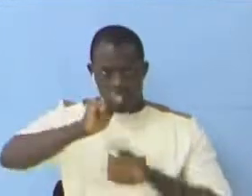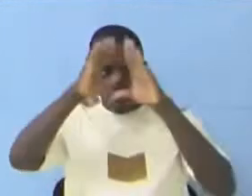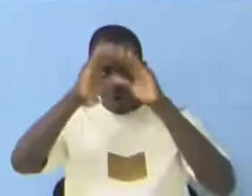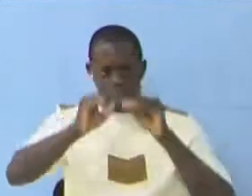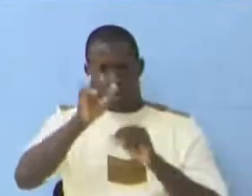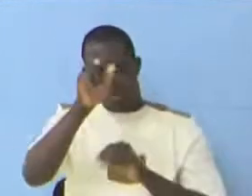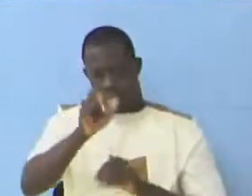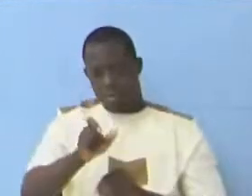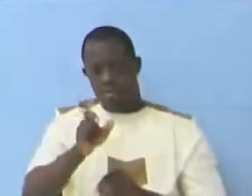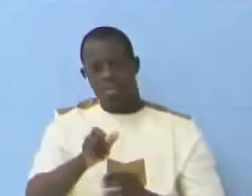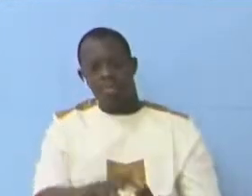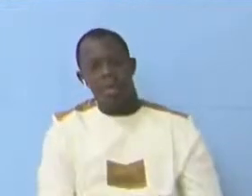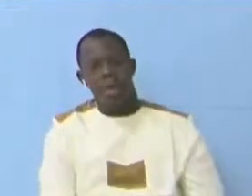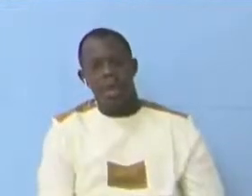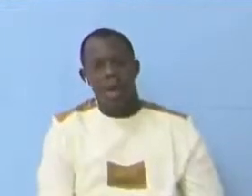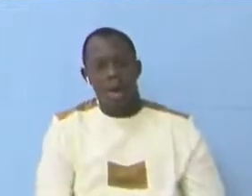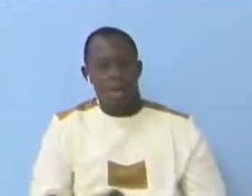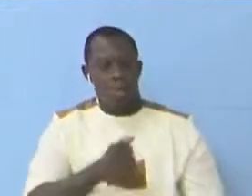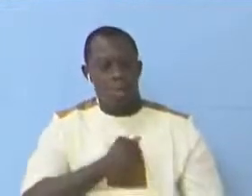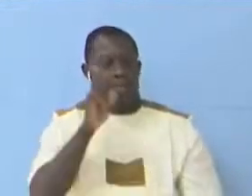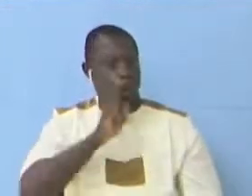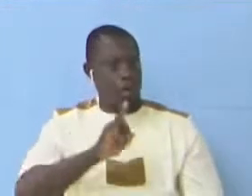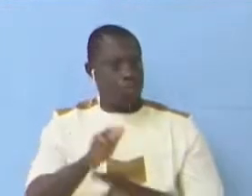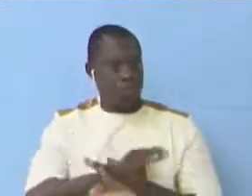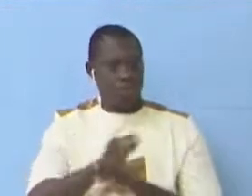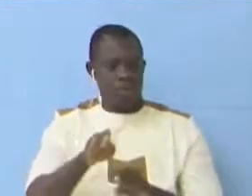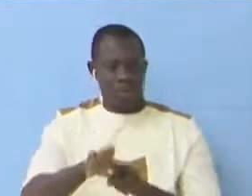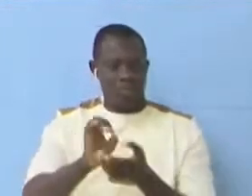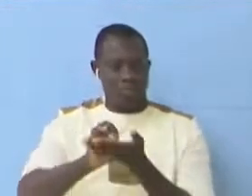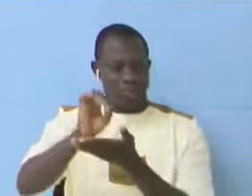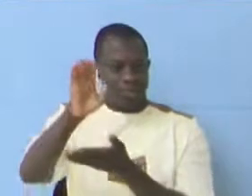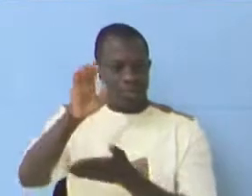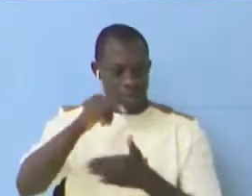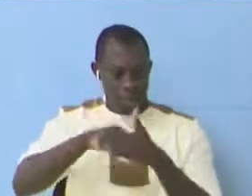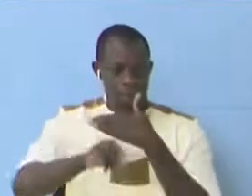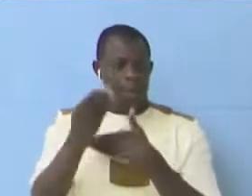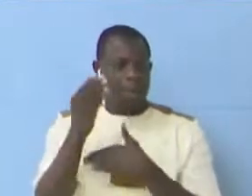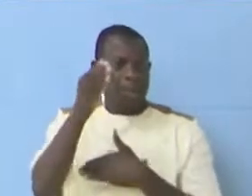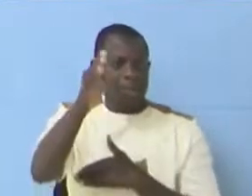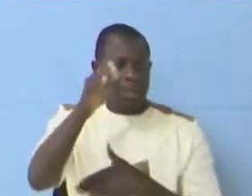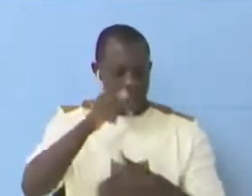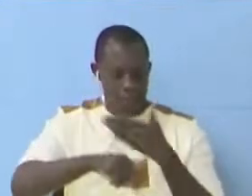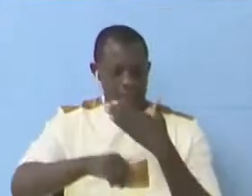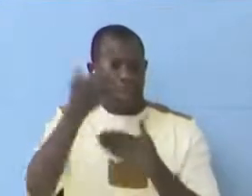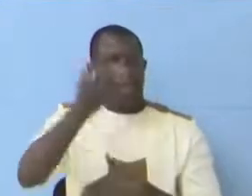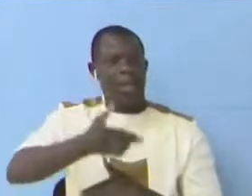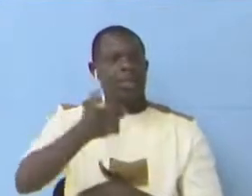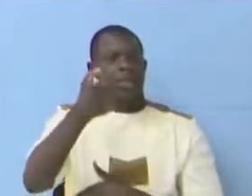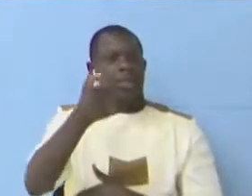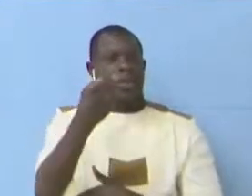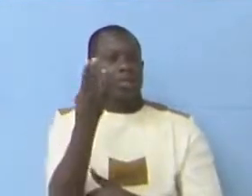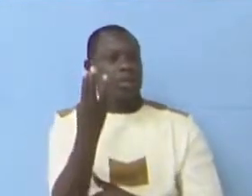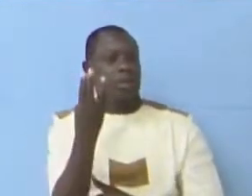Police officer. He was posted in Basse in 1963 when I was born.